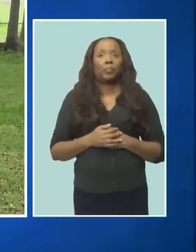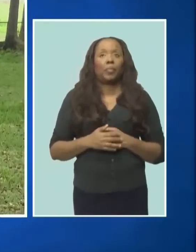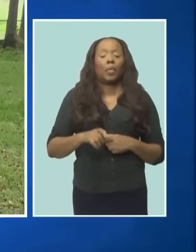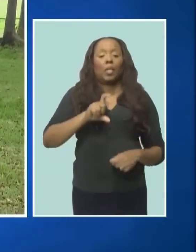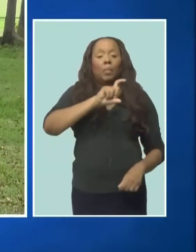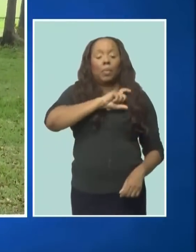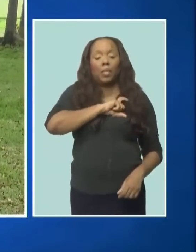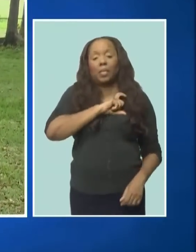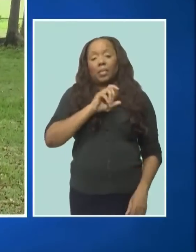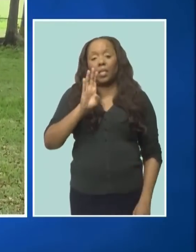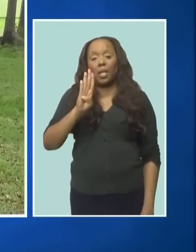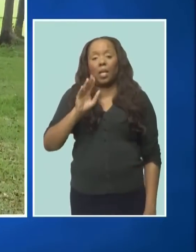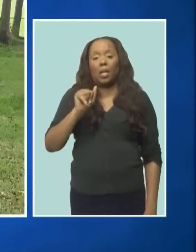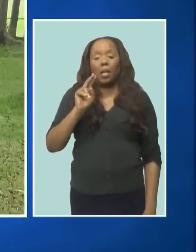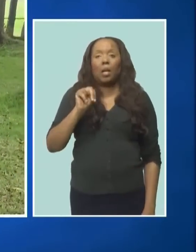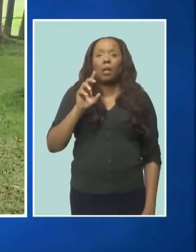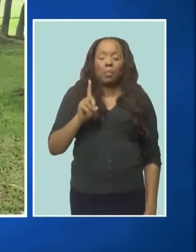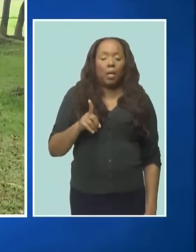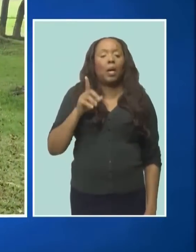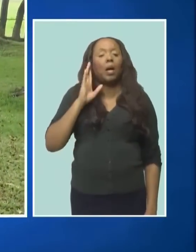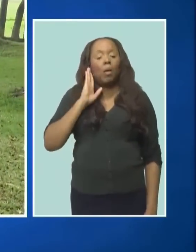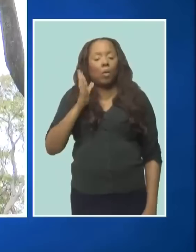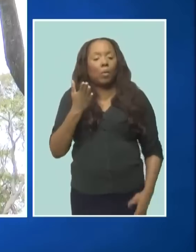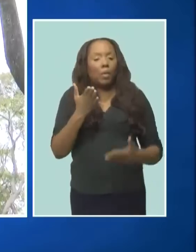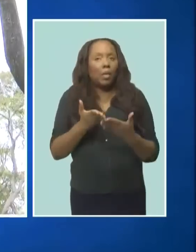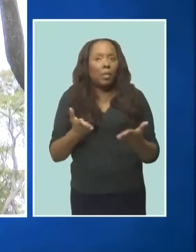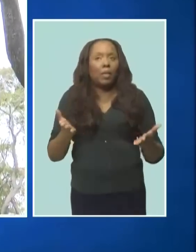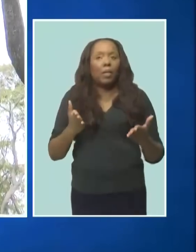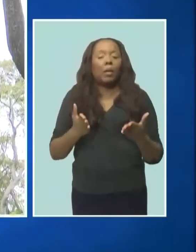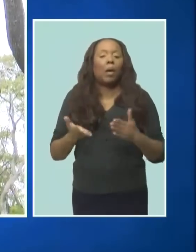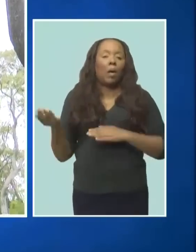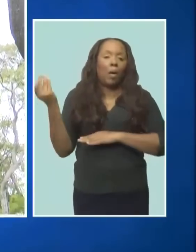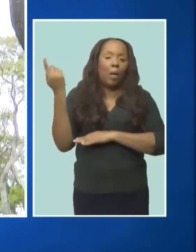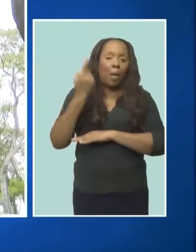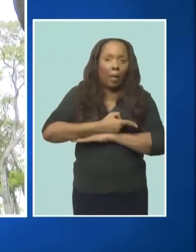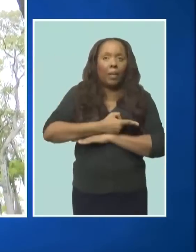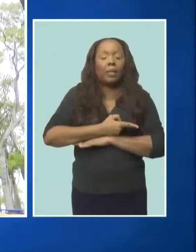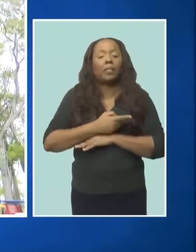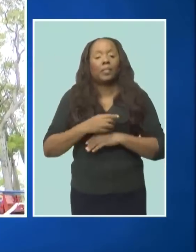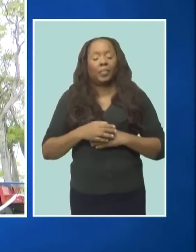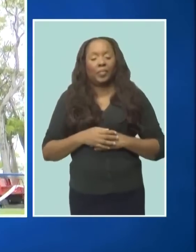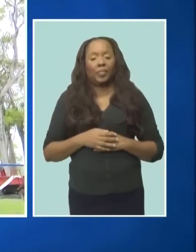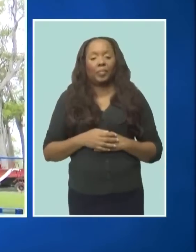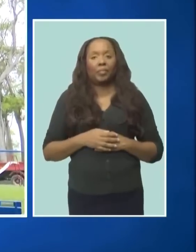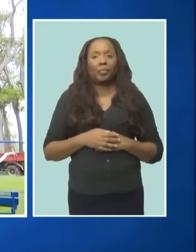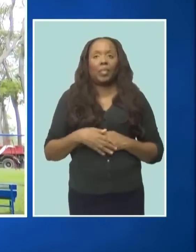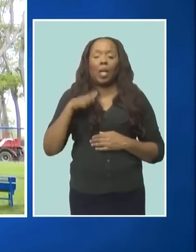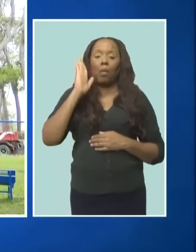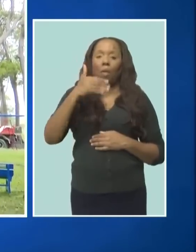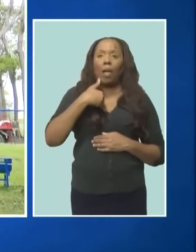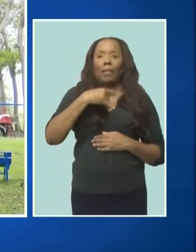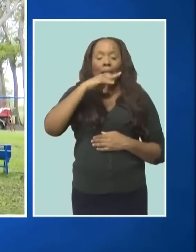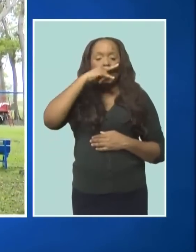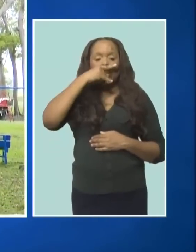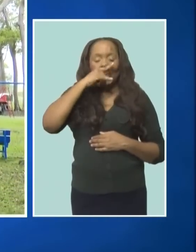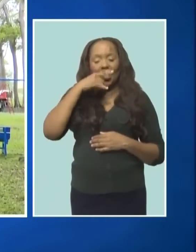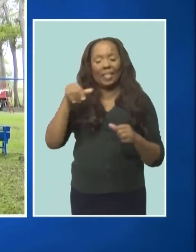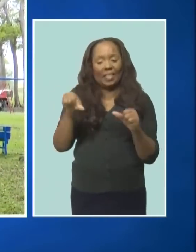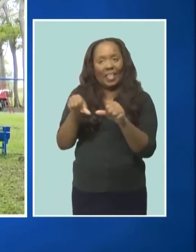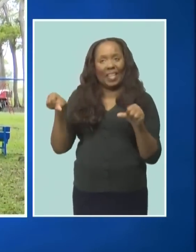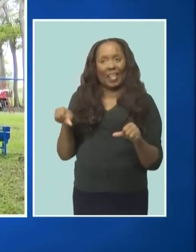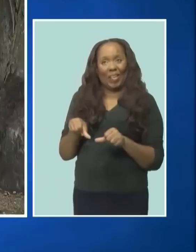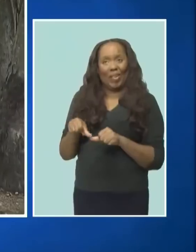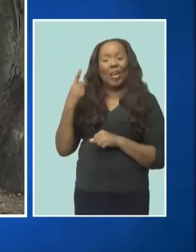Service Band will be delivering hit after hit throughout the day's activities. There will be a kids zone to keep children